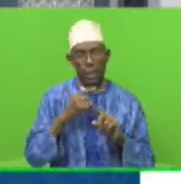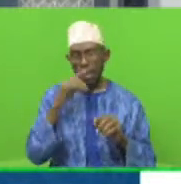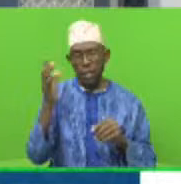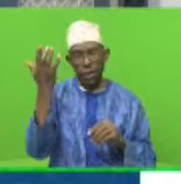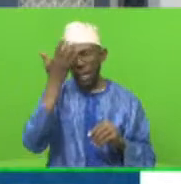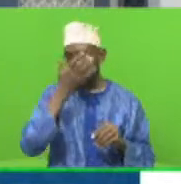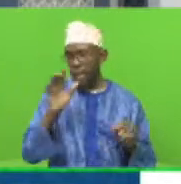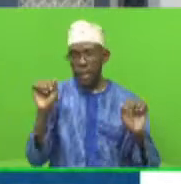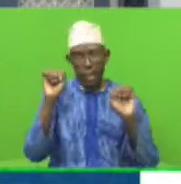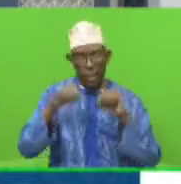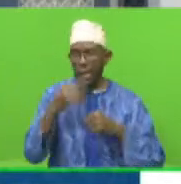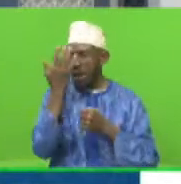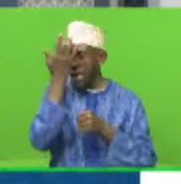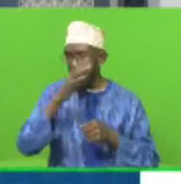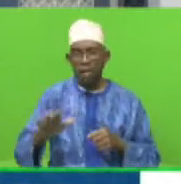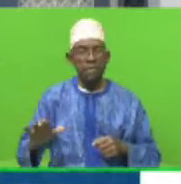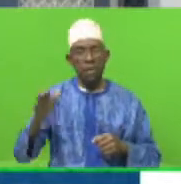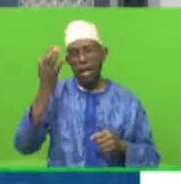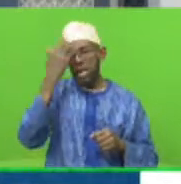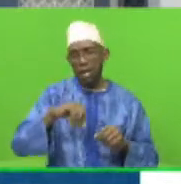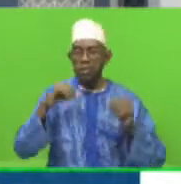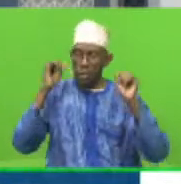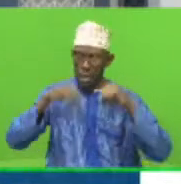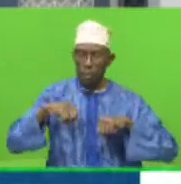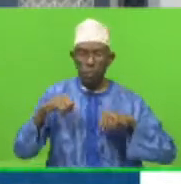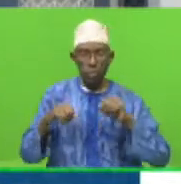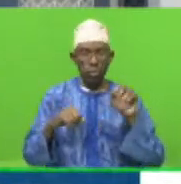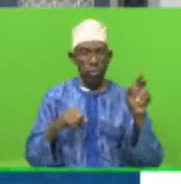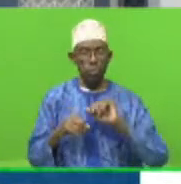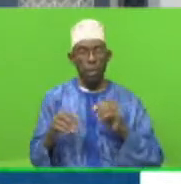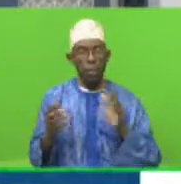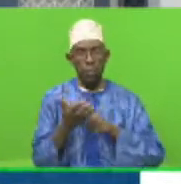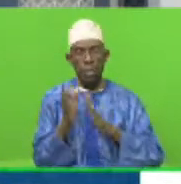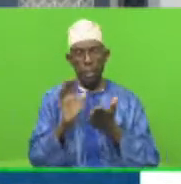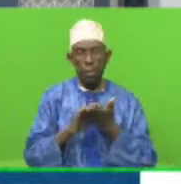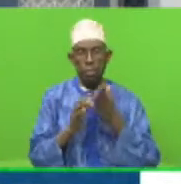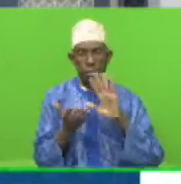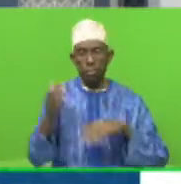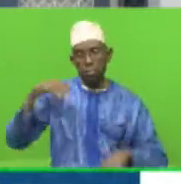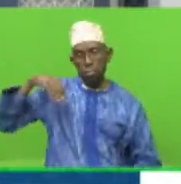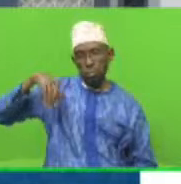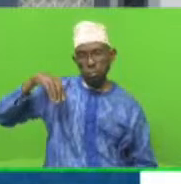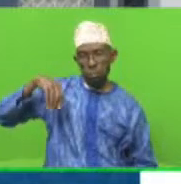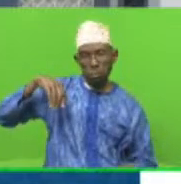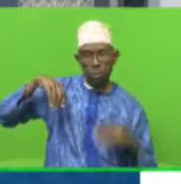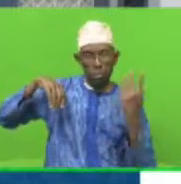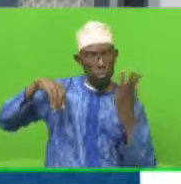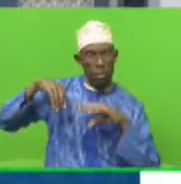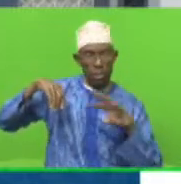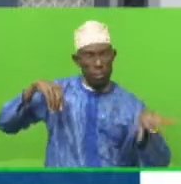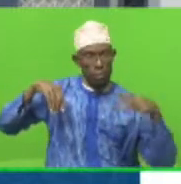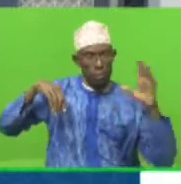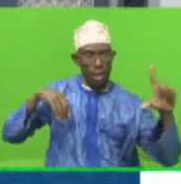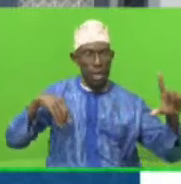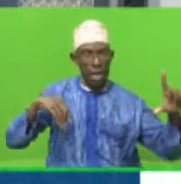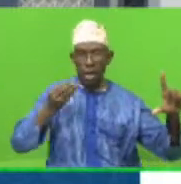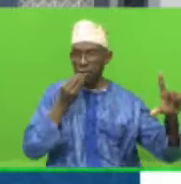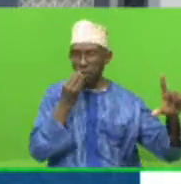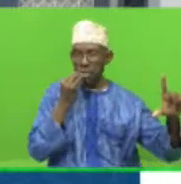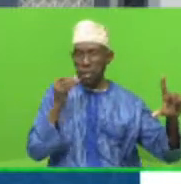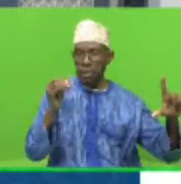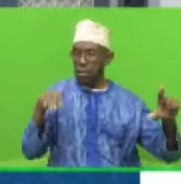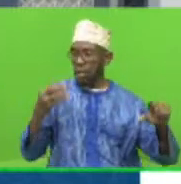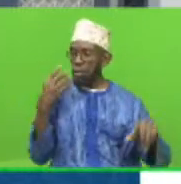him, lasta'ata, you will not be able. And he immediately becomes crippled. He's unable. The end of this